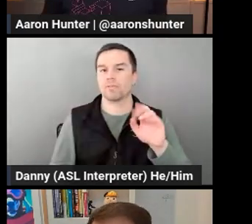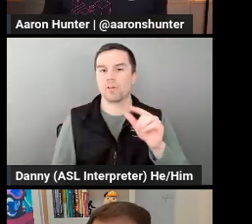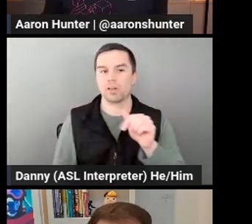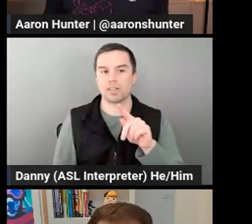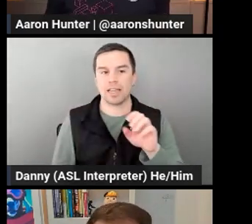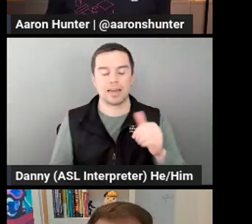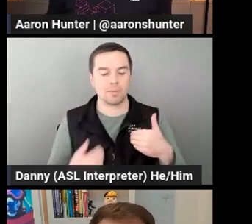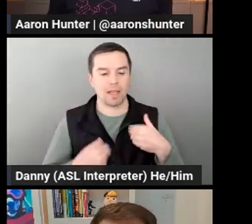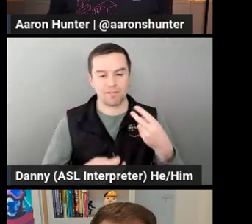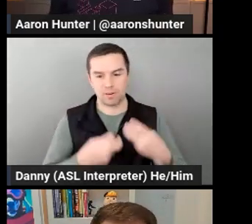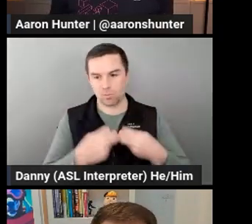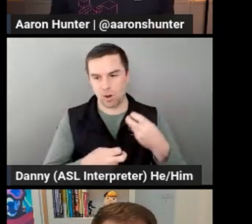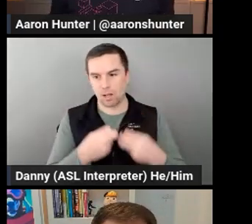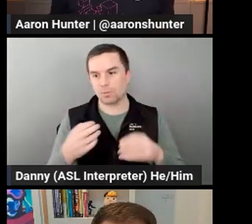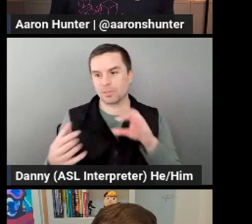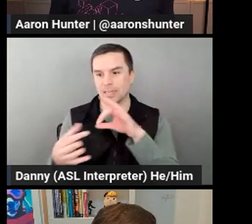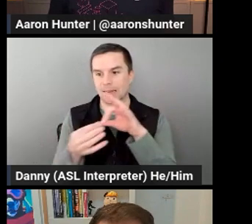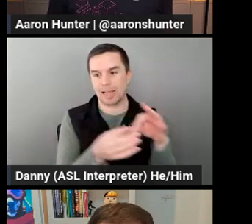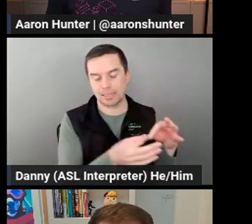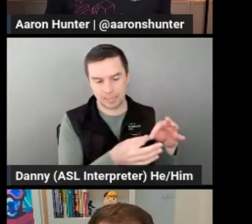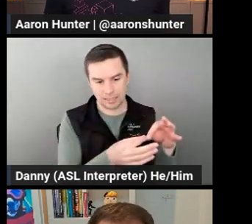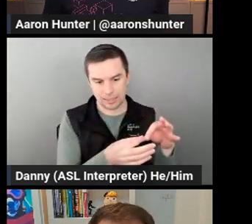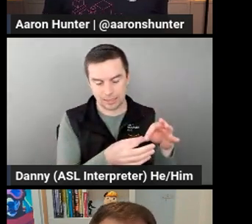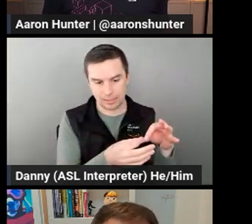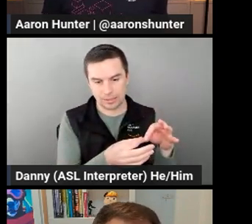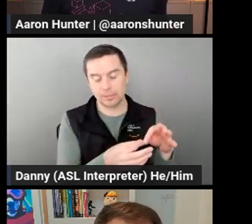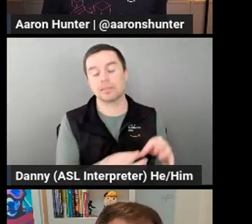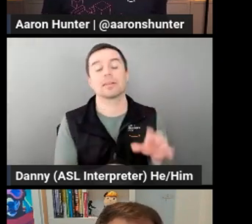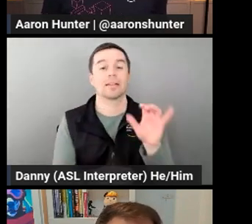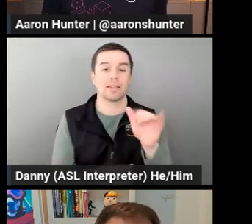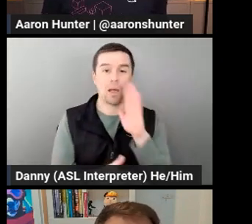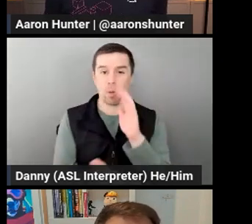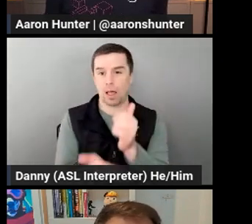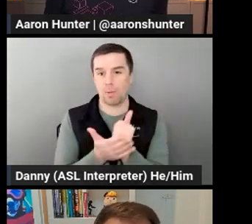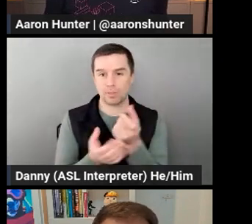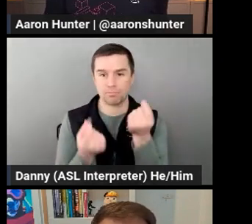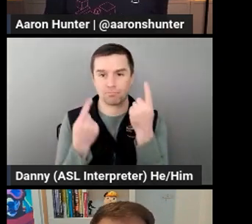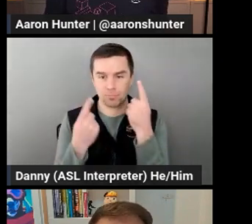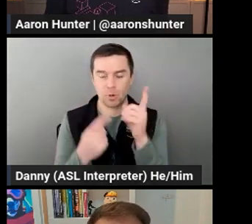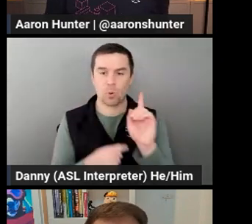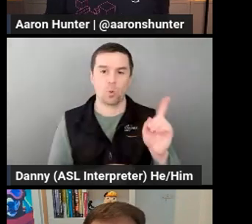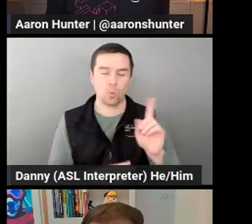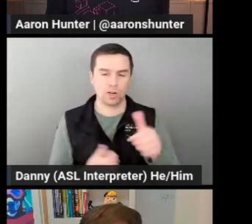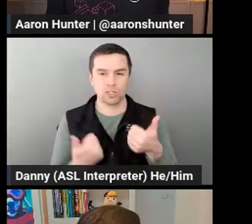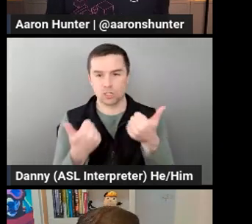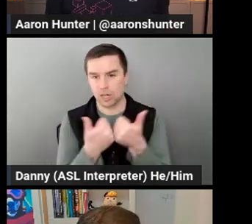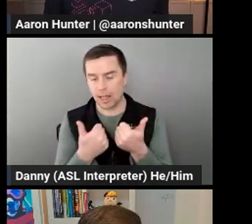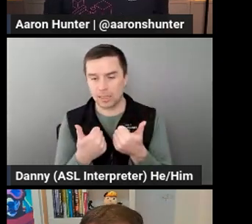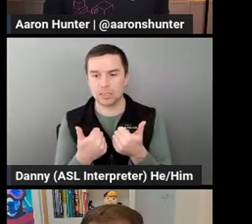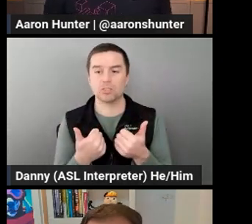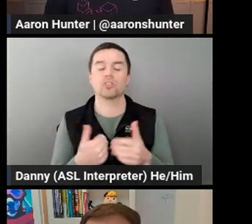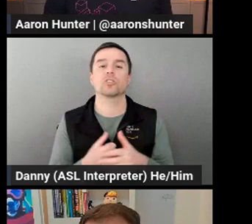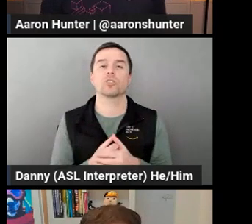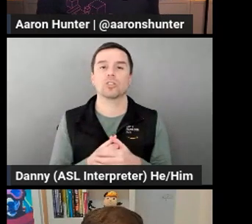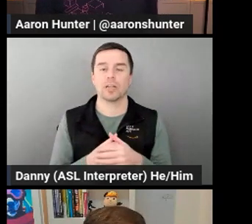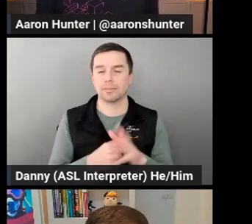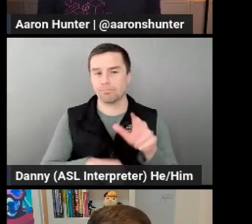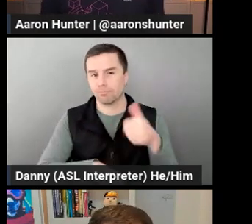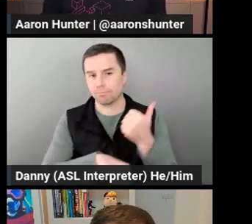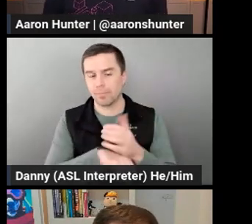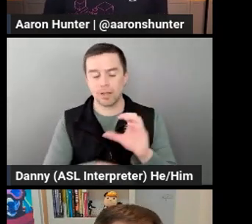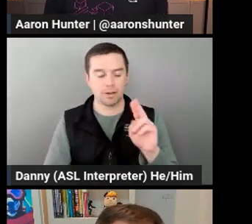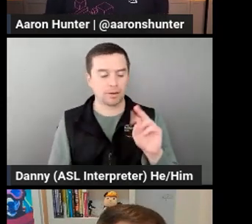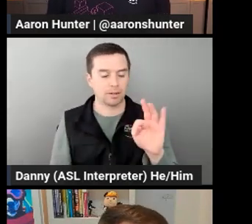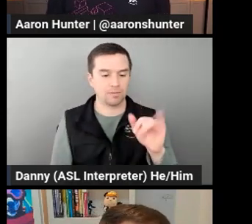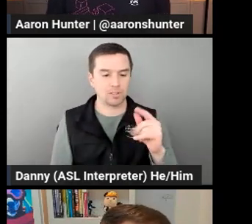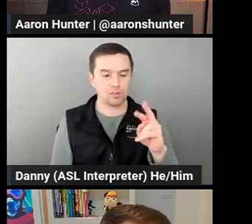to Cloud Map or whatever it is. That helps us understand where are you challenging in getting configuration and integration